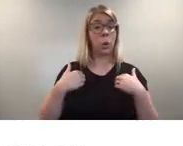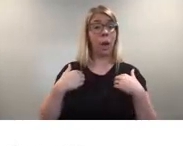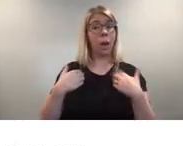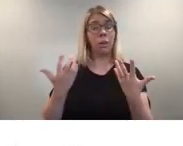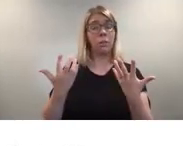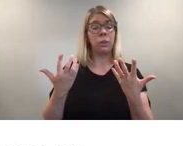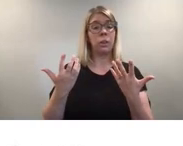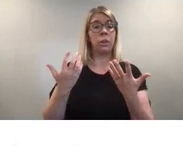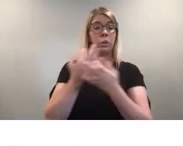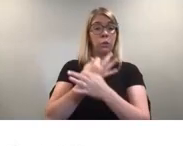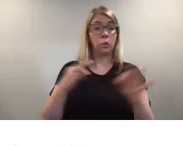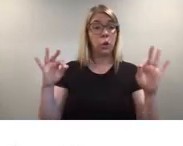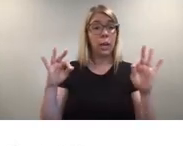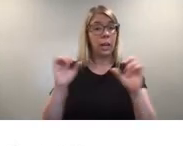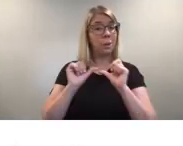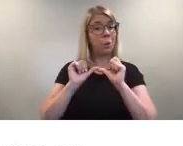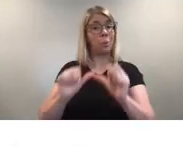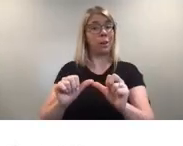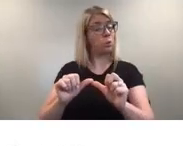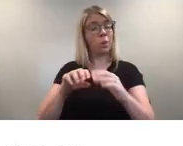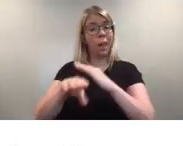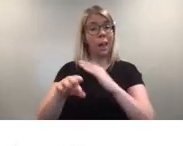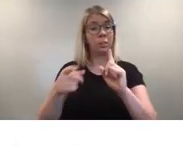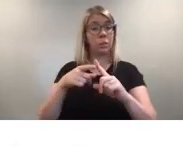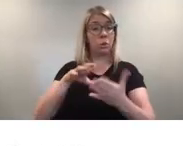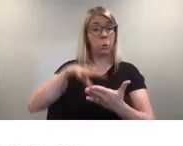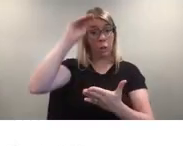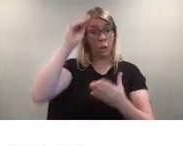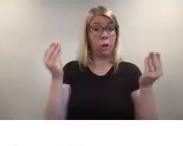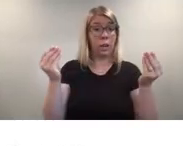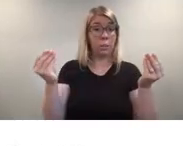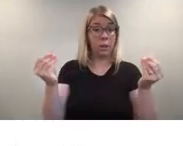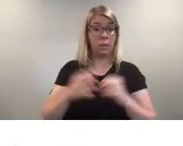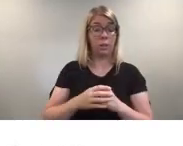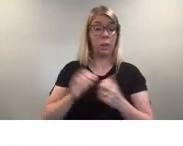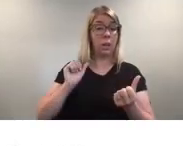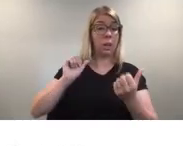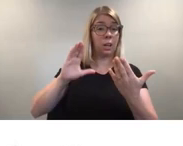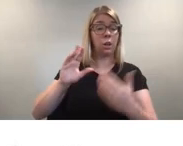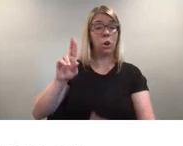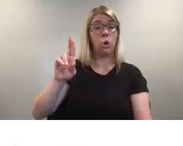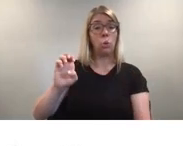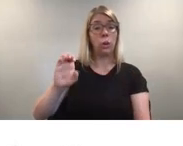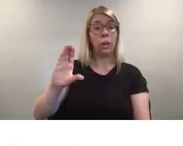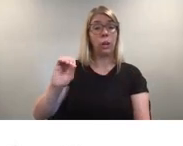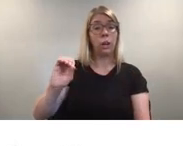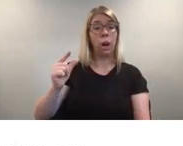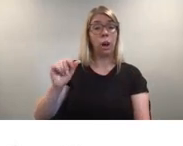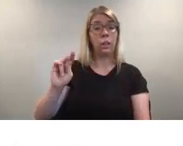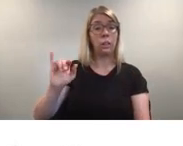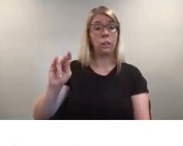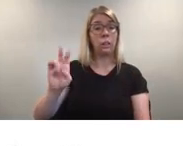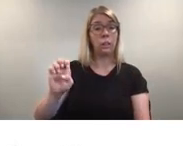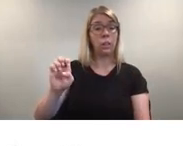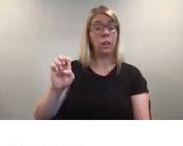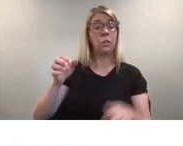and perpetual access to the learning materials we provide. It addresses recognitive justice in that we know that not all